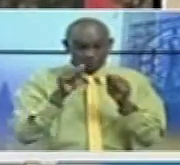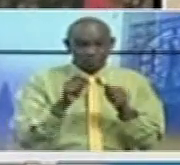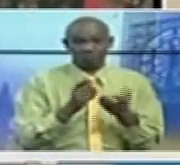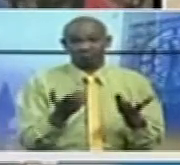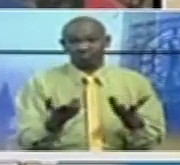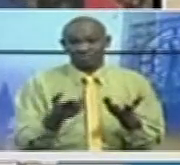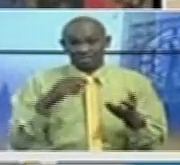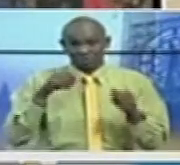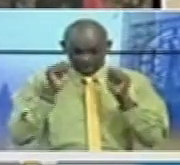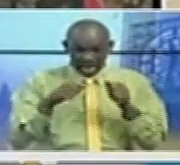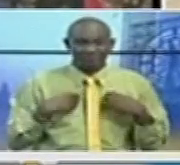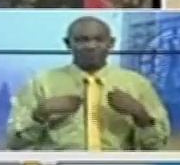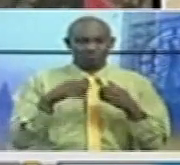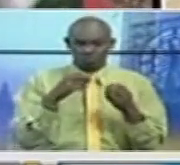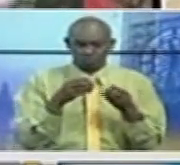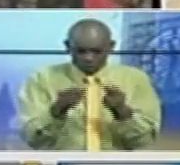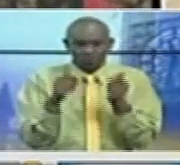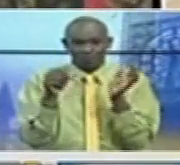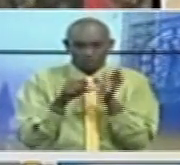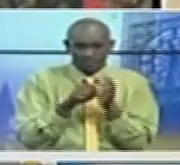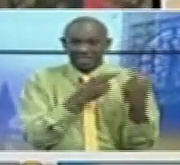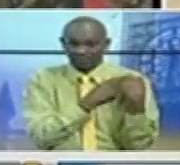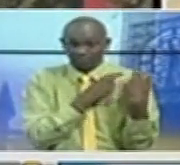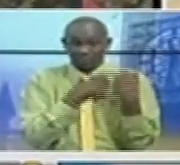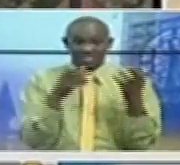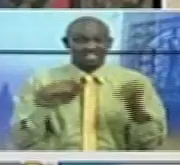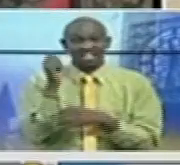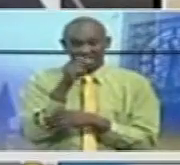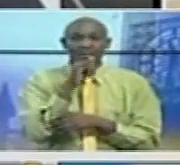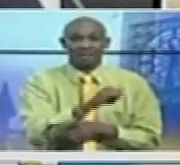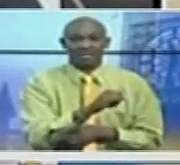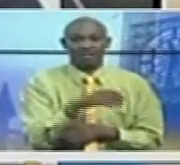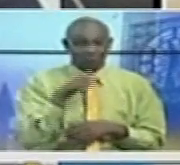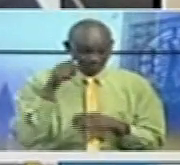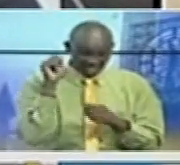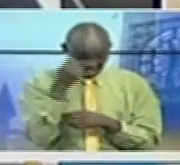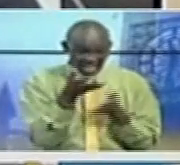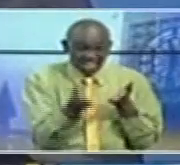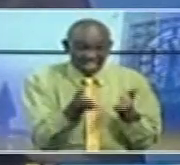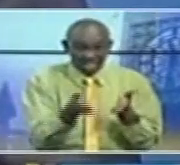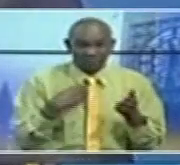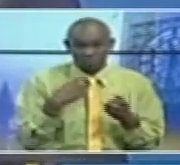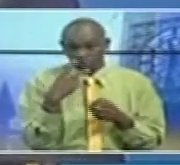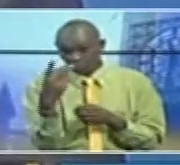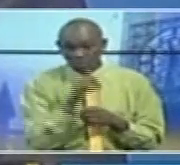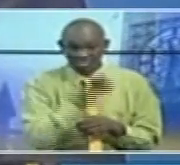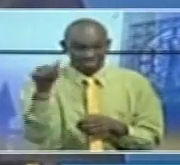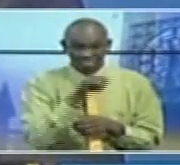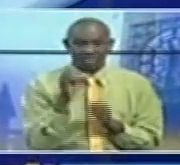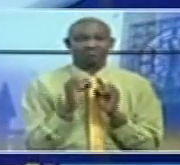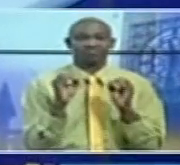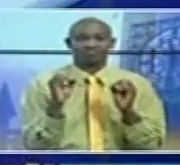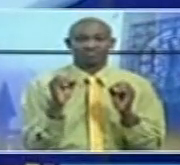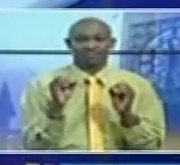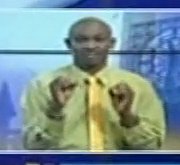to attend to matters in a better way from Kenya than from the two countries. Yes, now